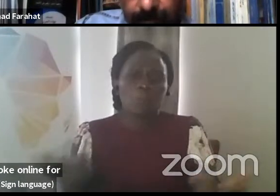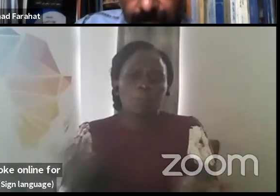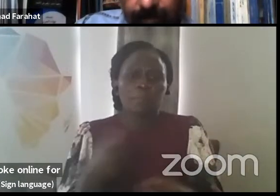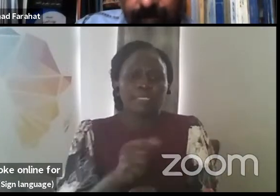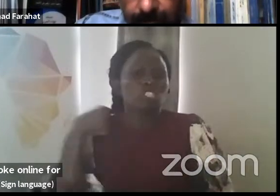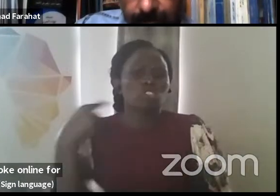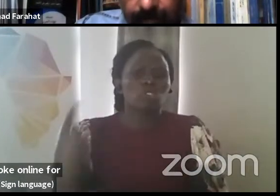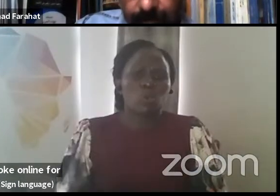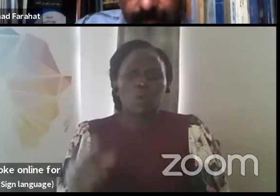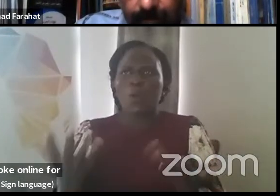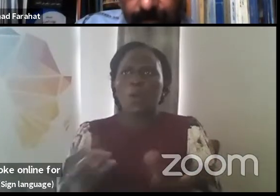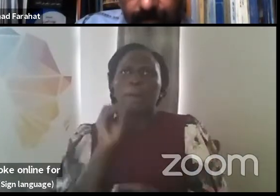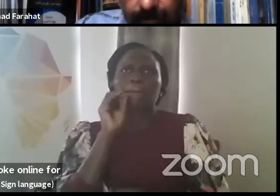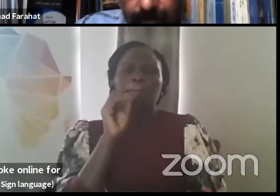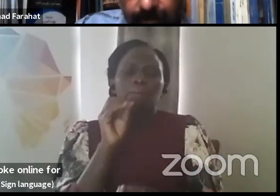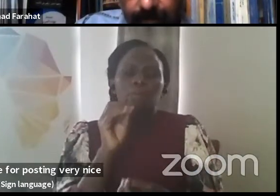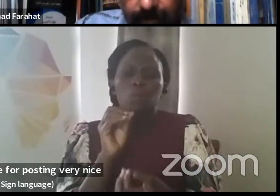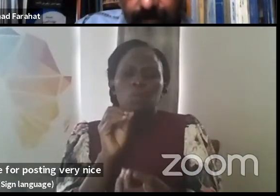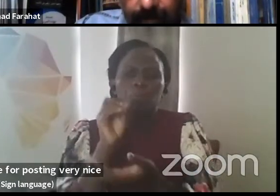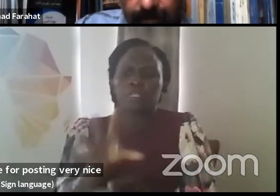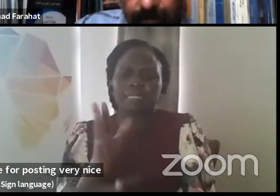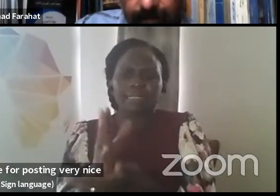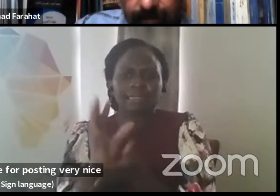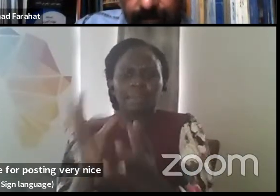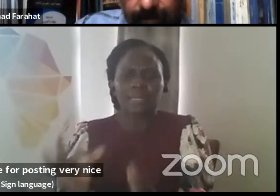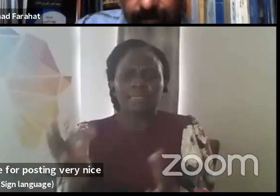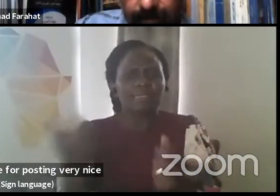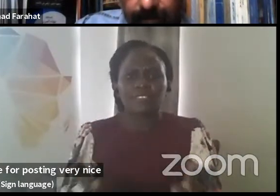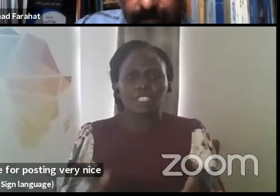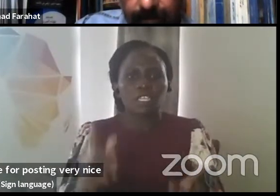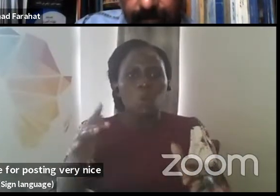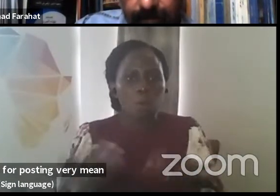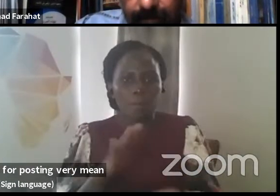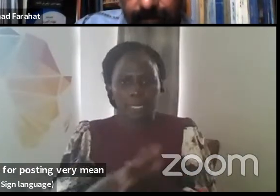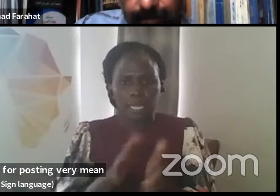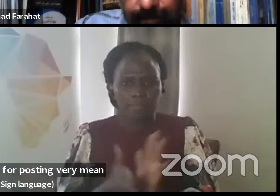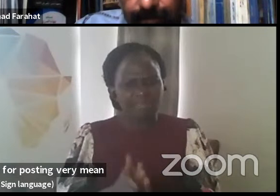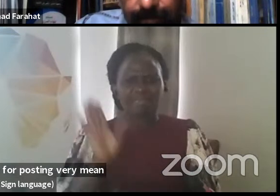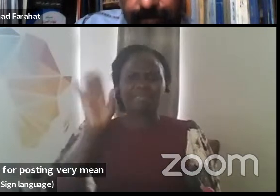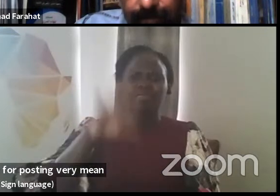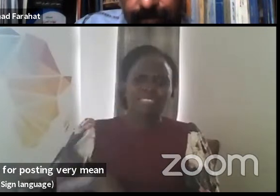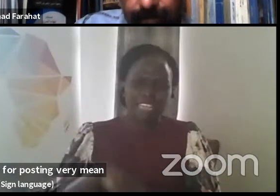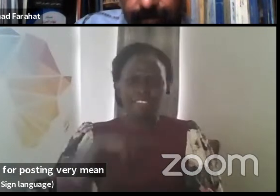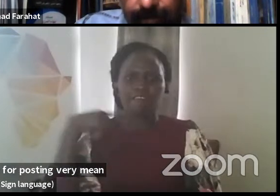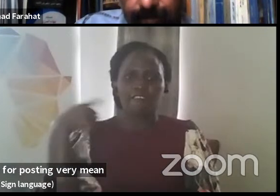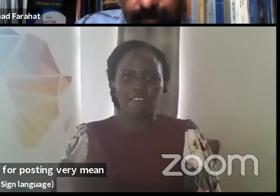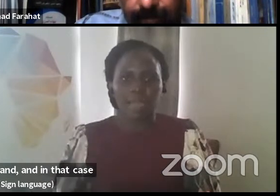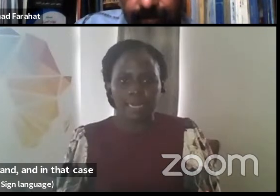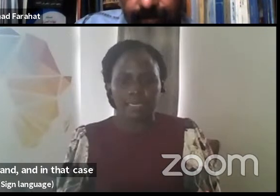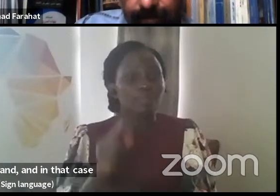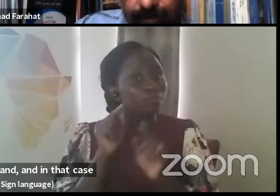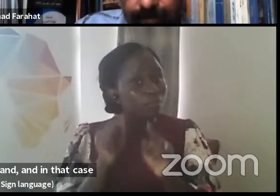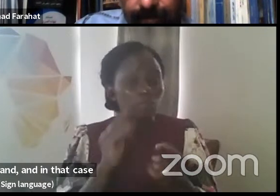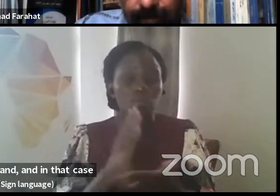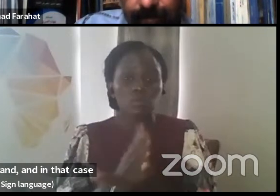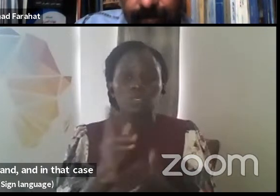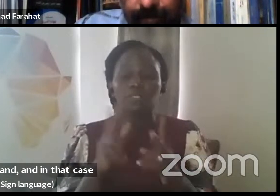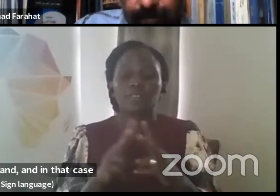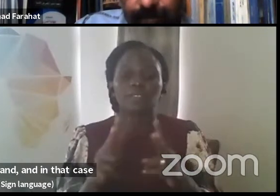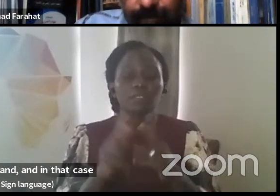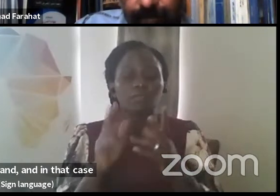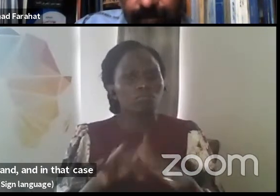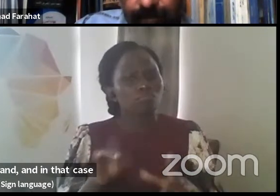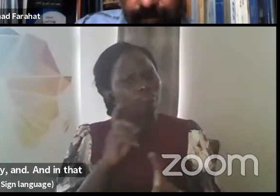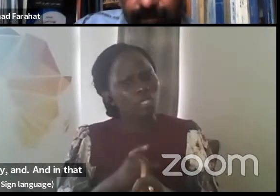very a meme, or like being sarcastic in a way. And in that case, it's very easy for the